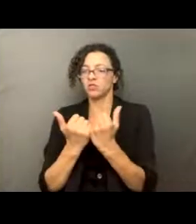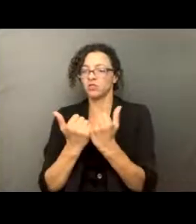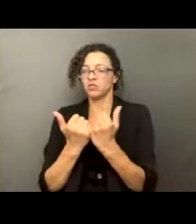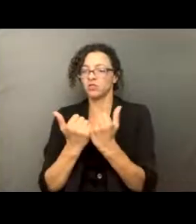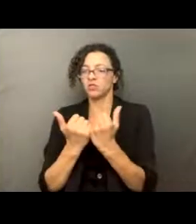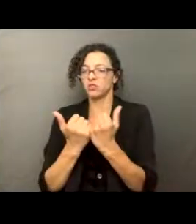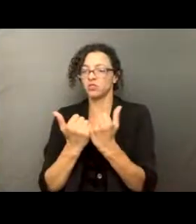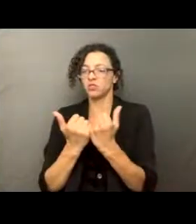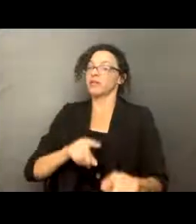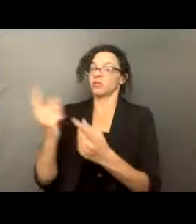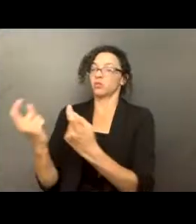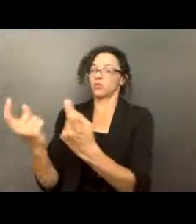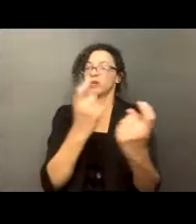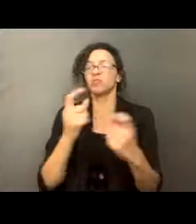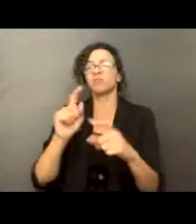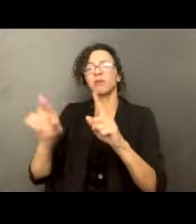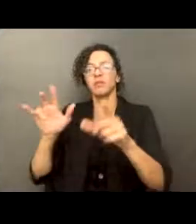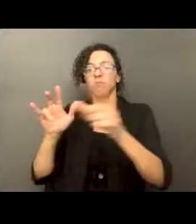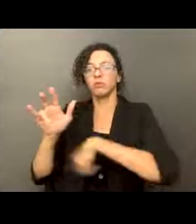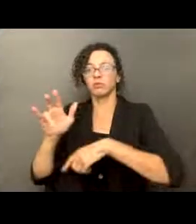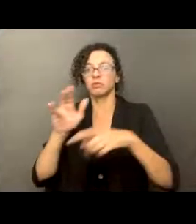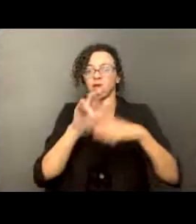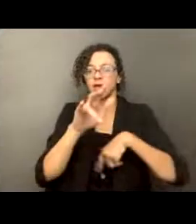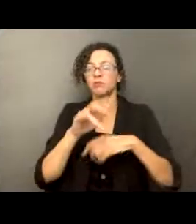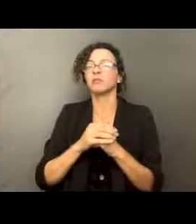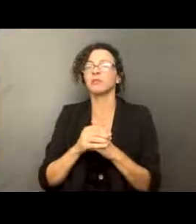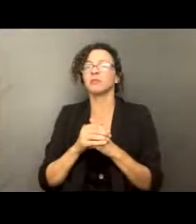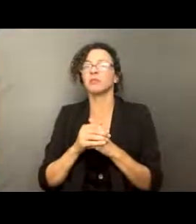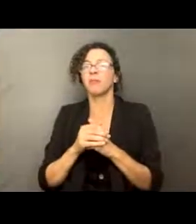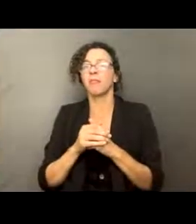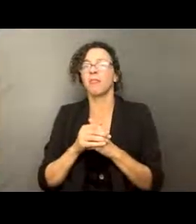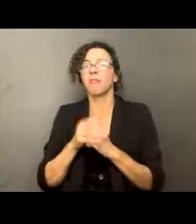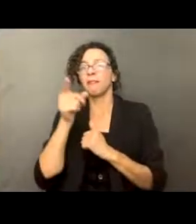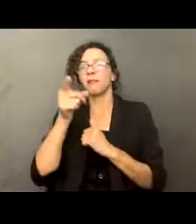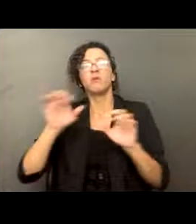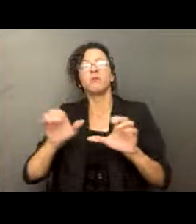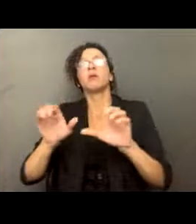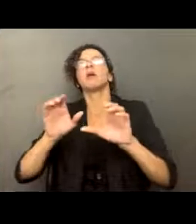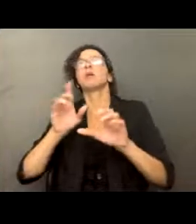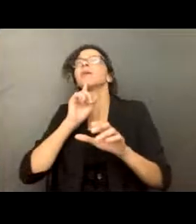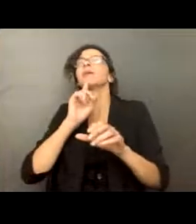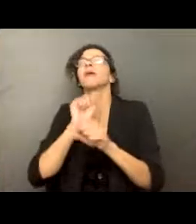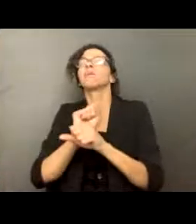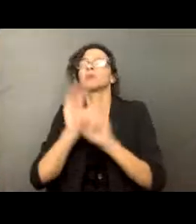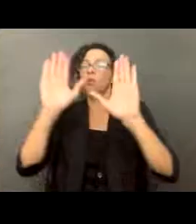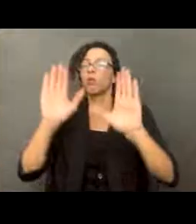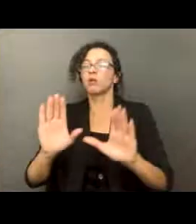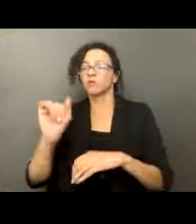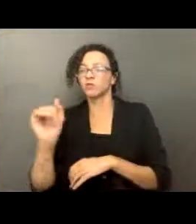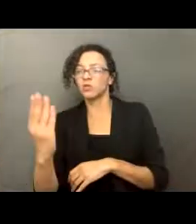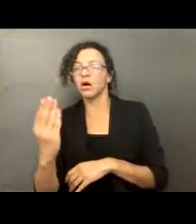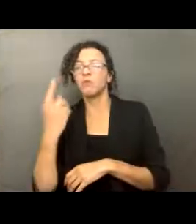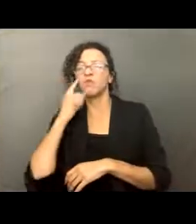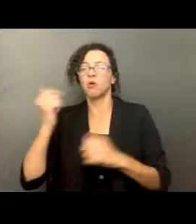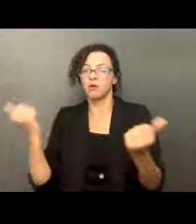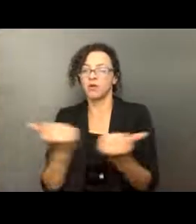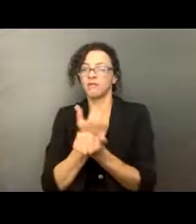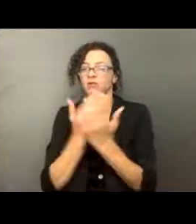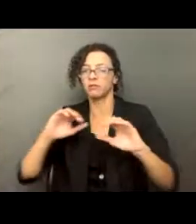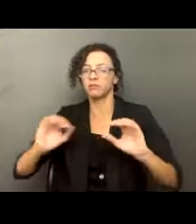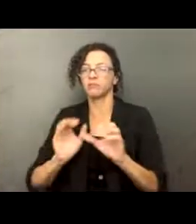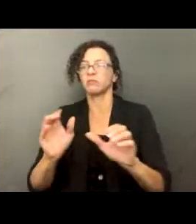mean, you got all this. You got, I mean, absolutely a wonderful job, and thank you for all of it. But that was the one part for me. It was a